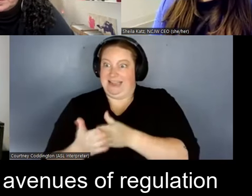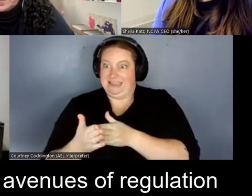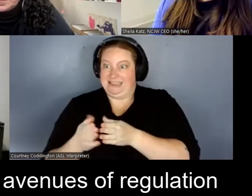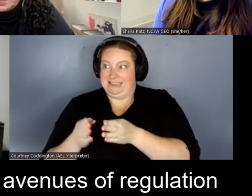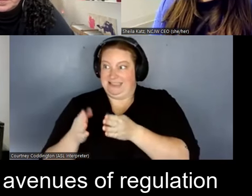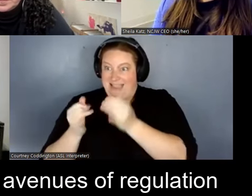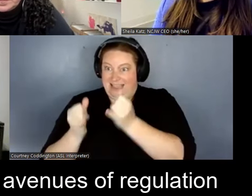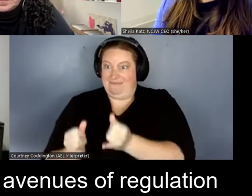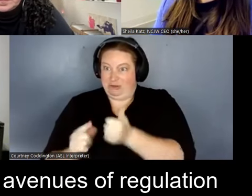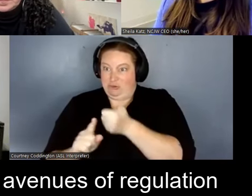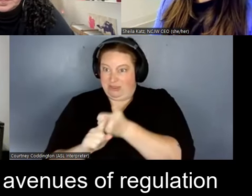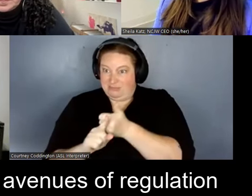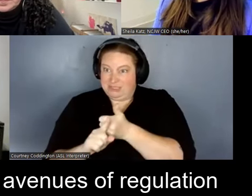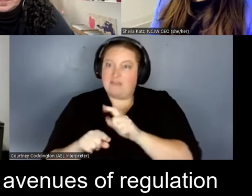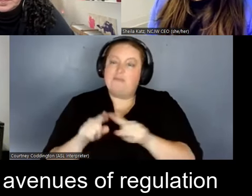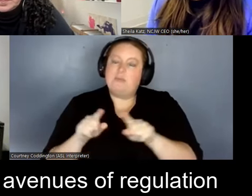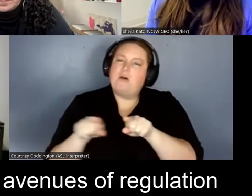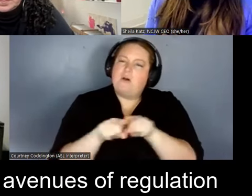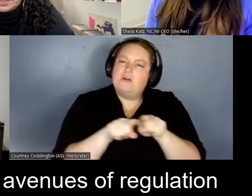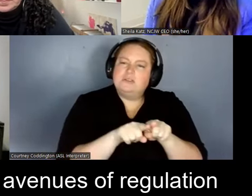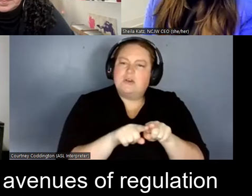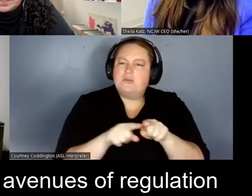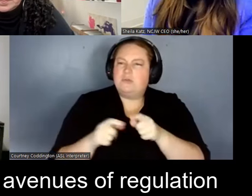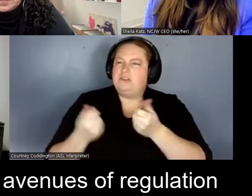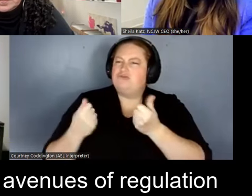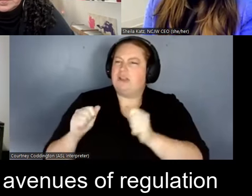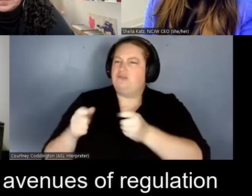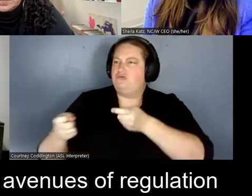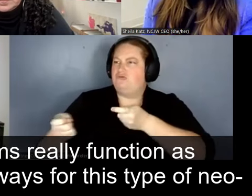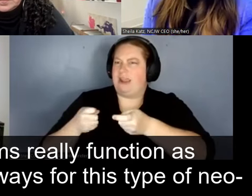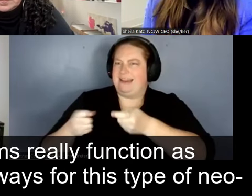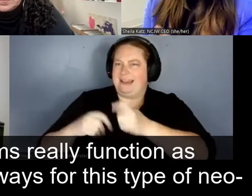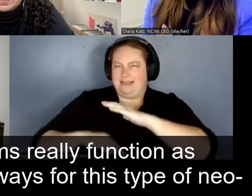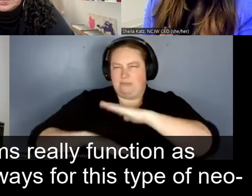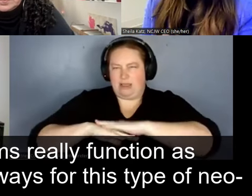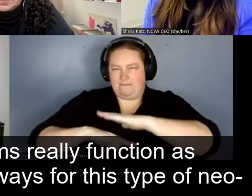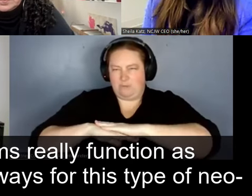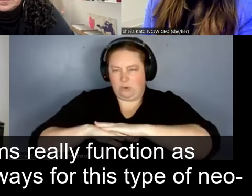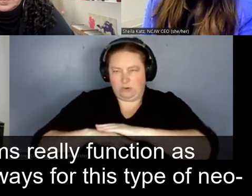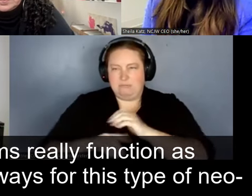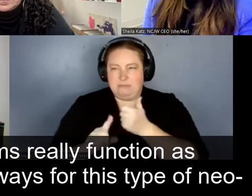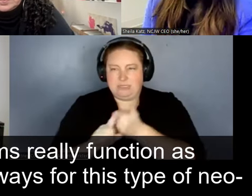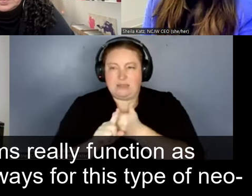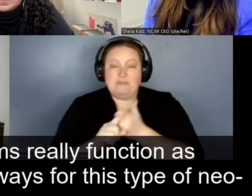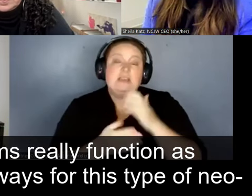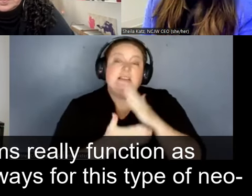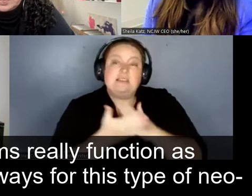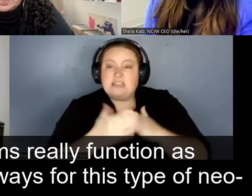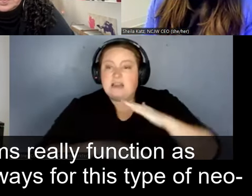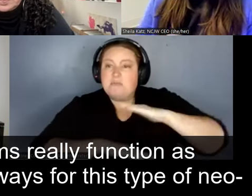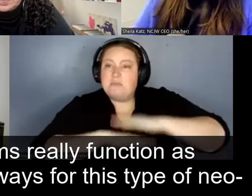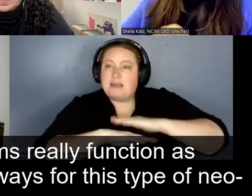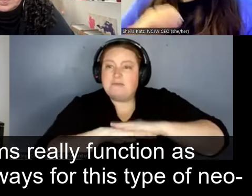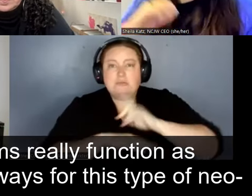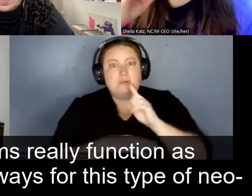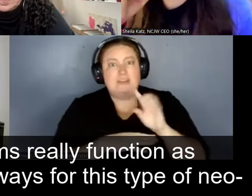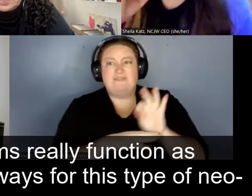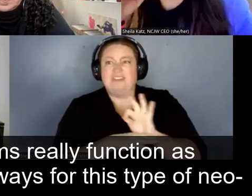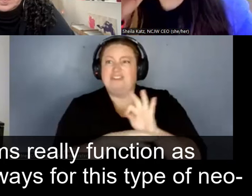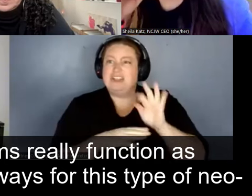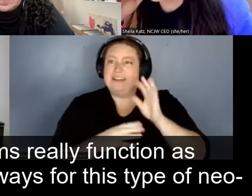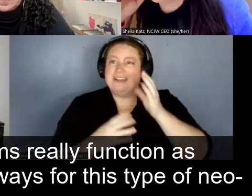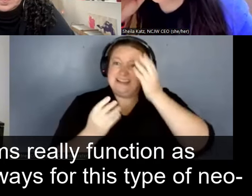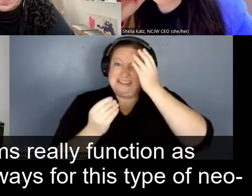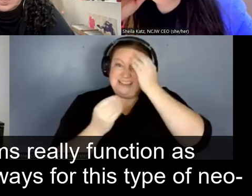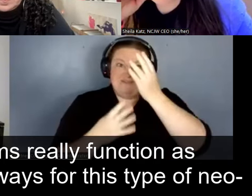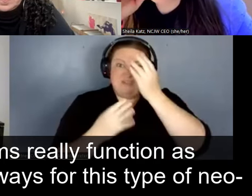we pursue avenues of regulation against the platforms themselves. Some of these platforms really function as information